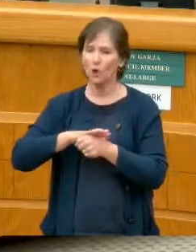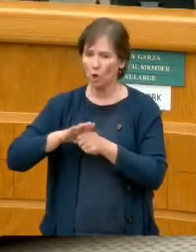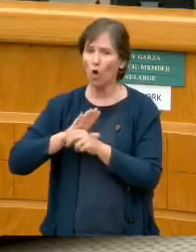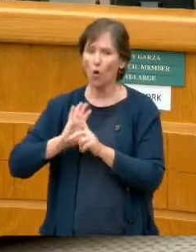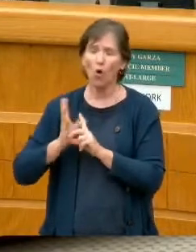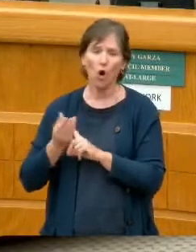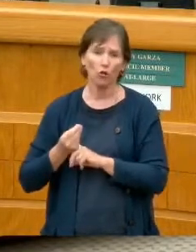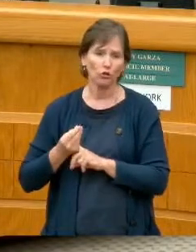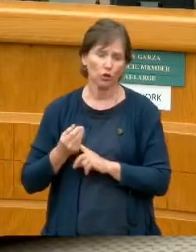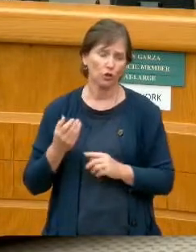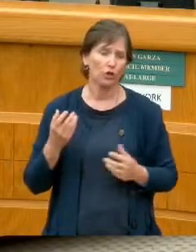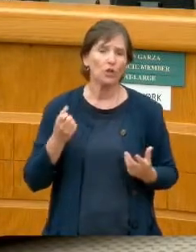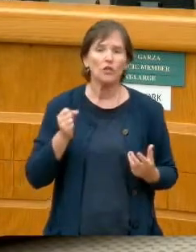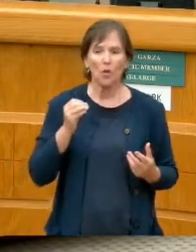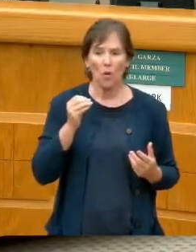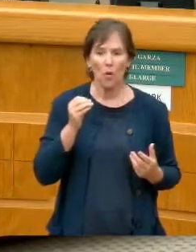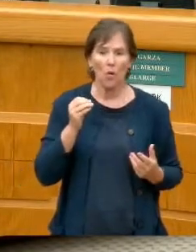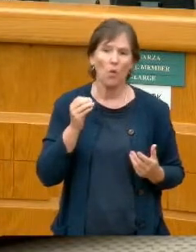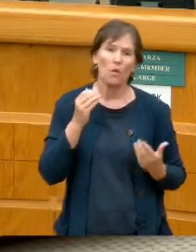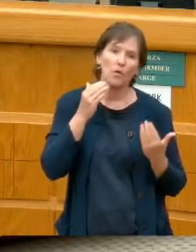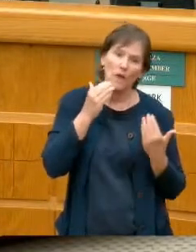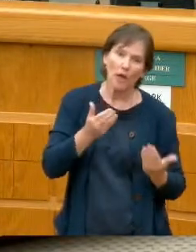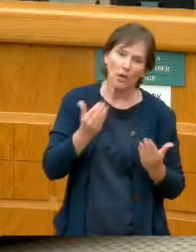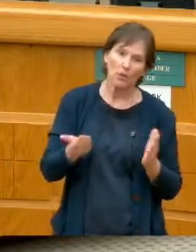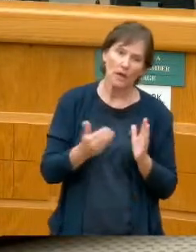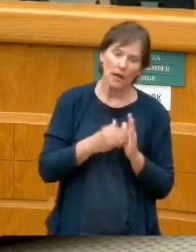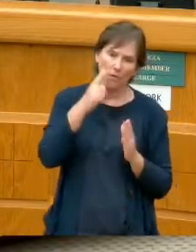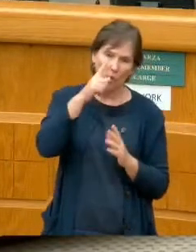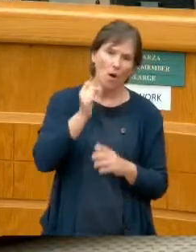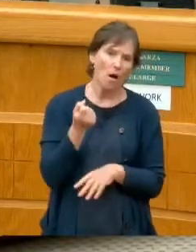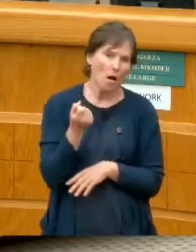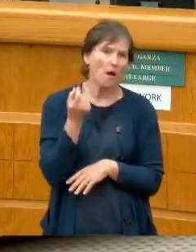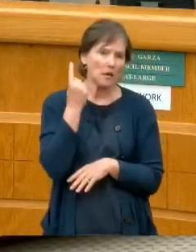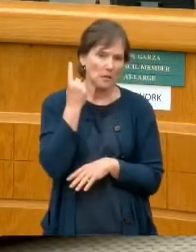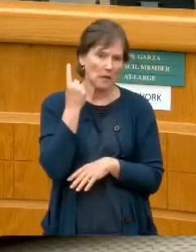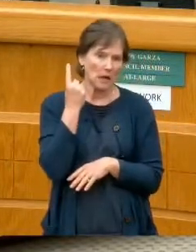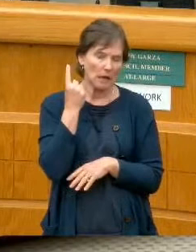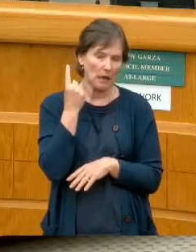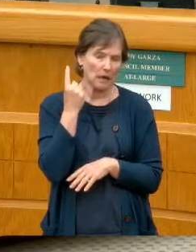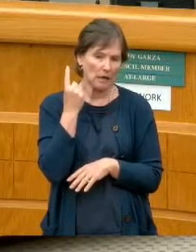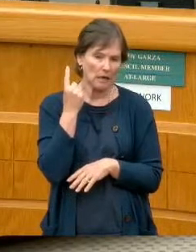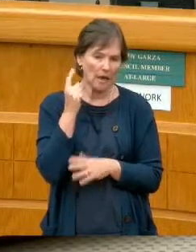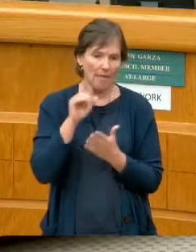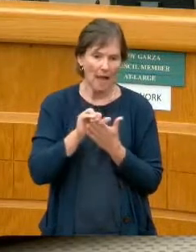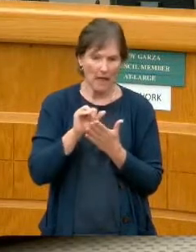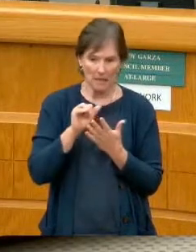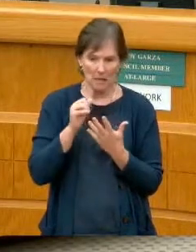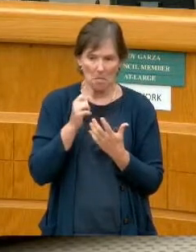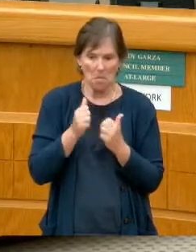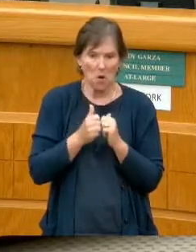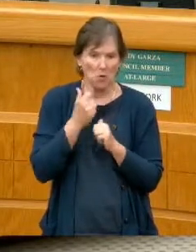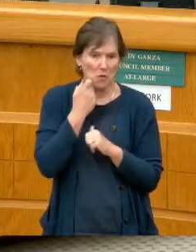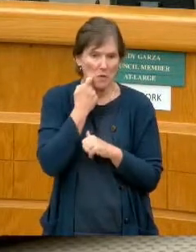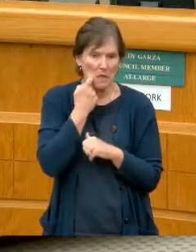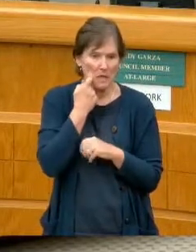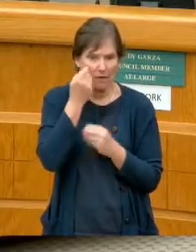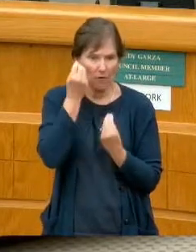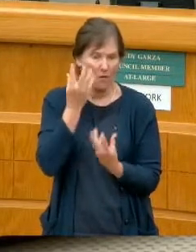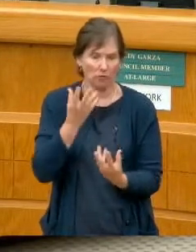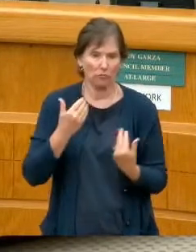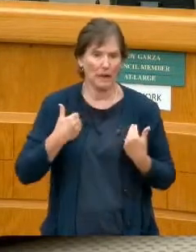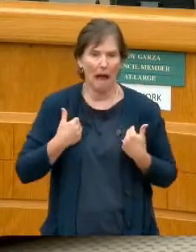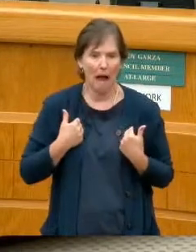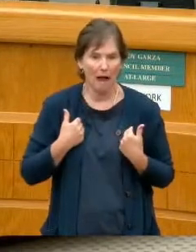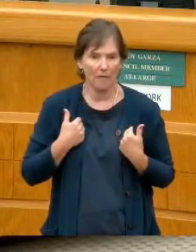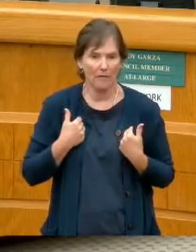again, thank you for your understanding as I present this information. It is as up-to-date as I know it, and crews continue to work in